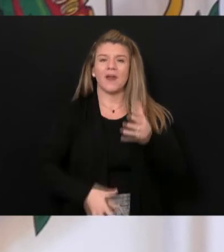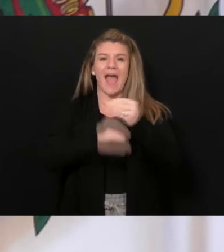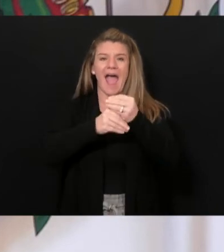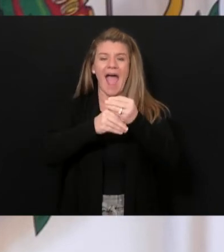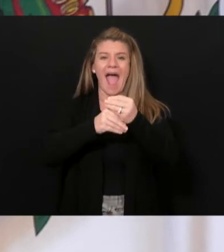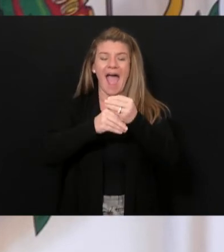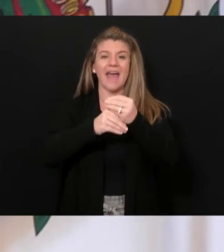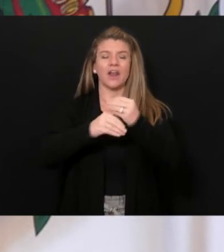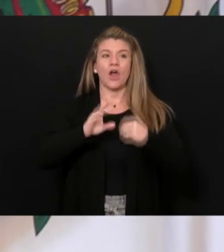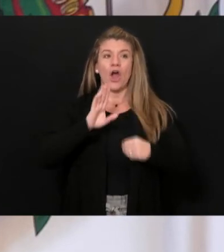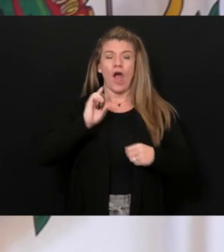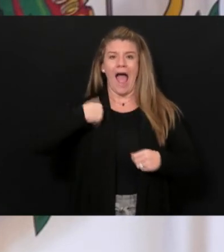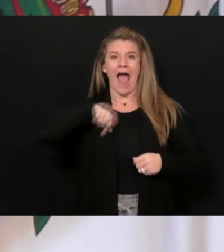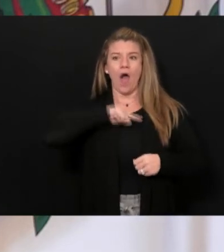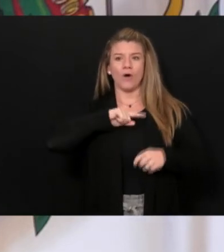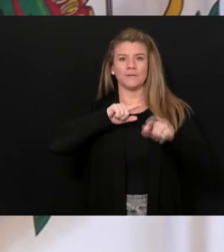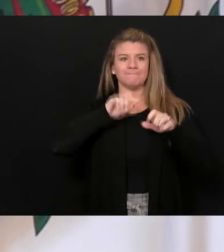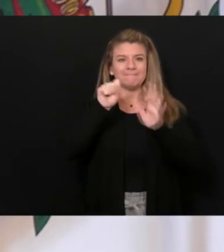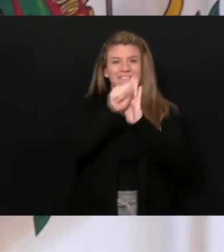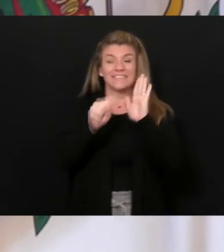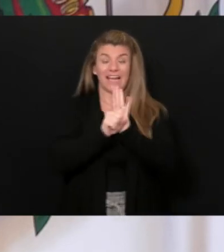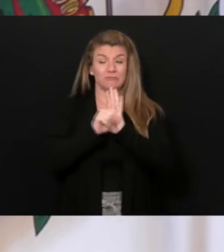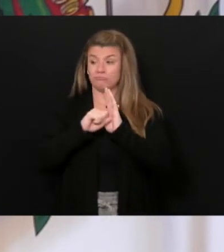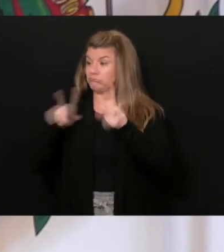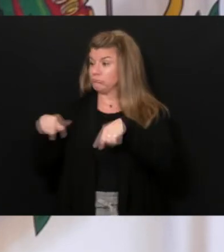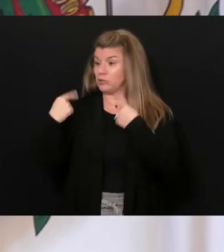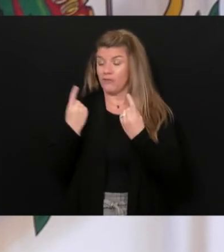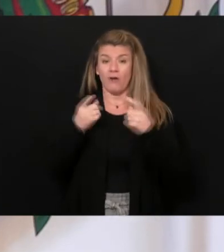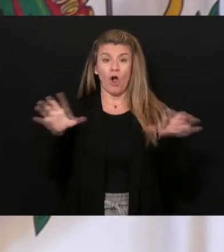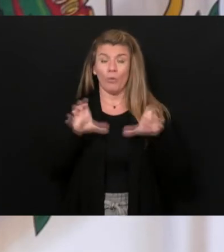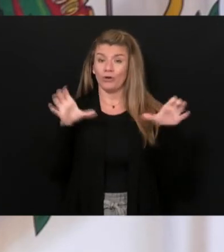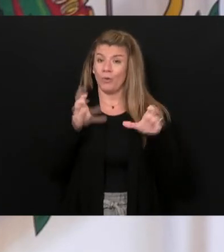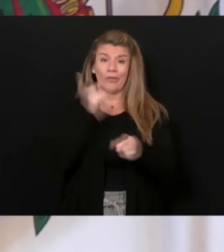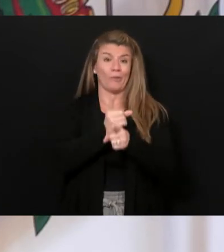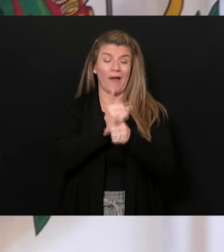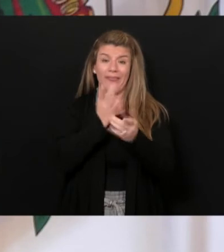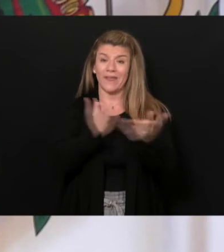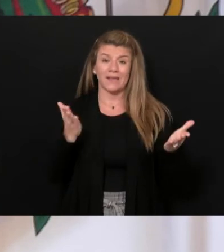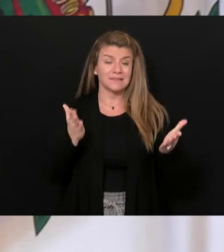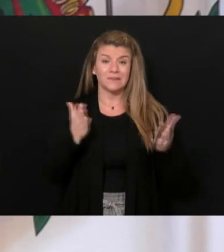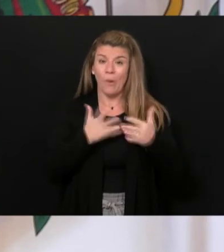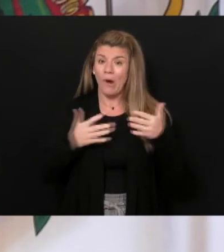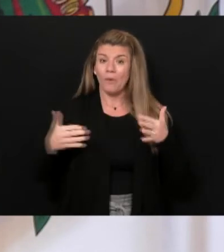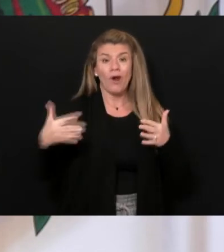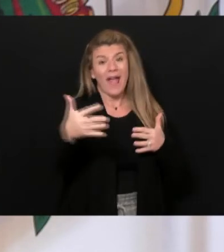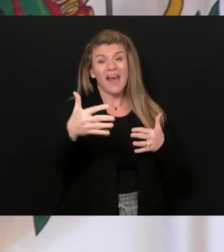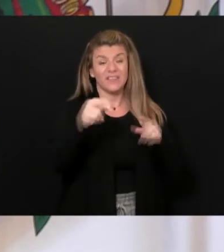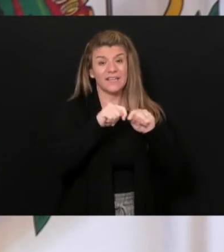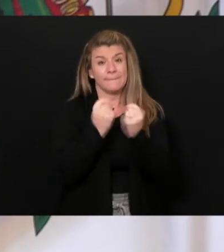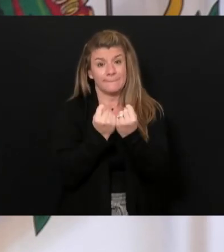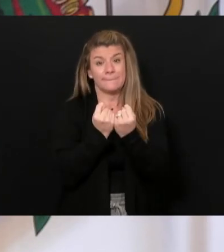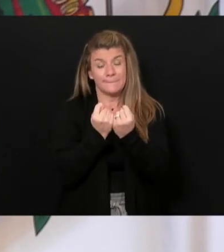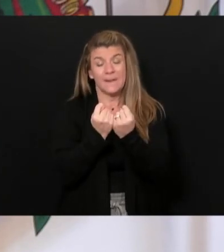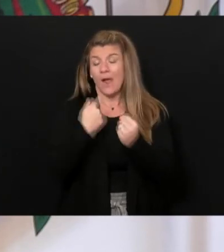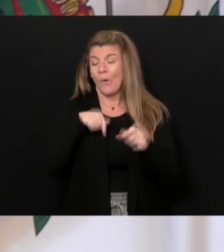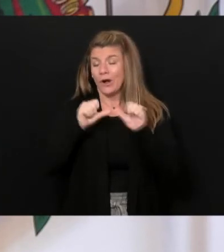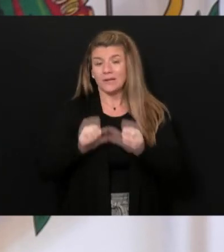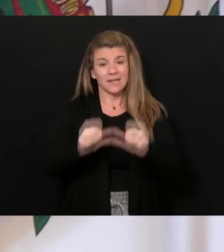ahead of the curve and that our great experts in West Virginia have been and are continuing to